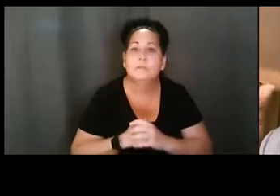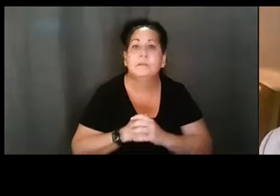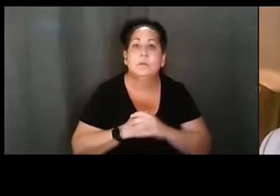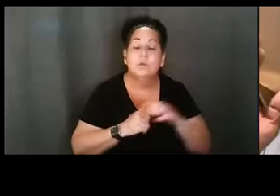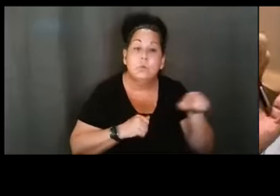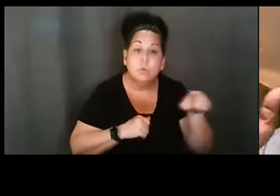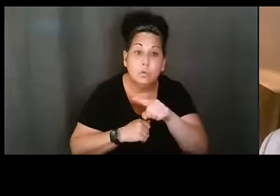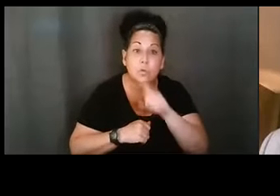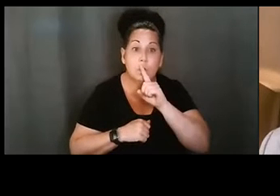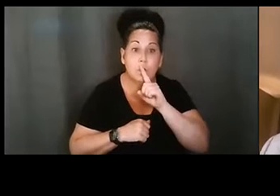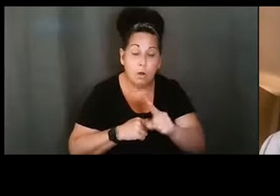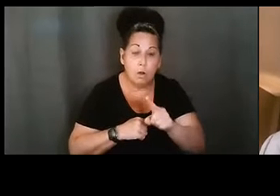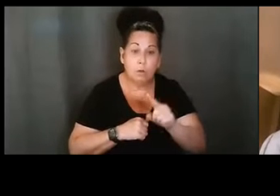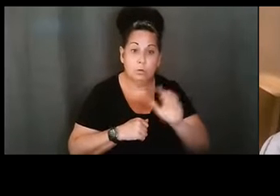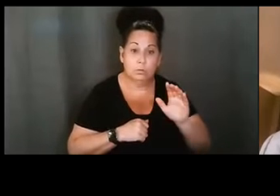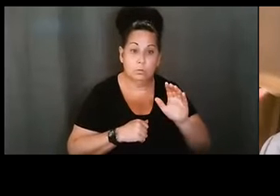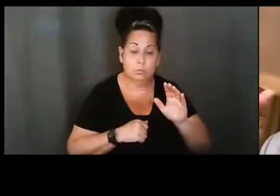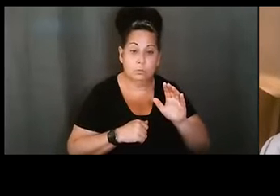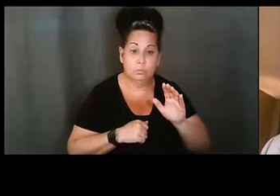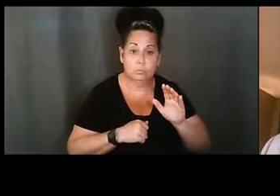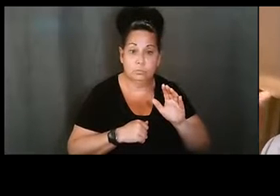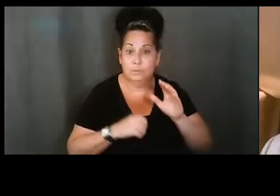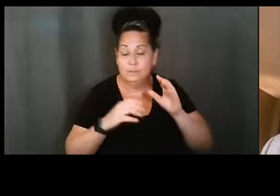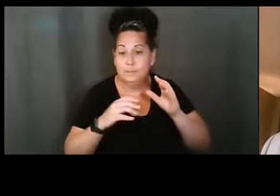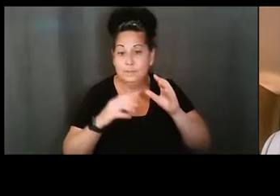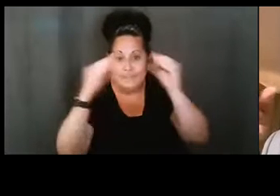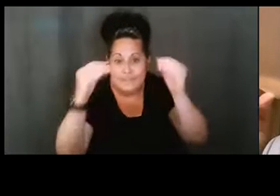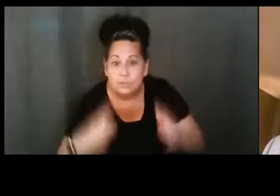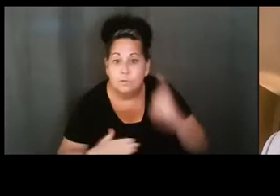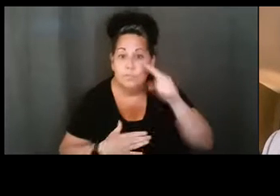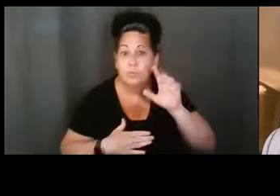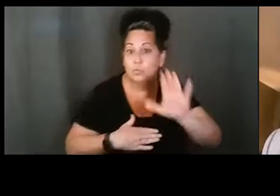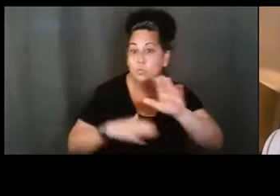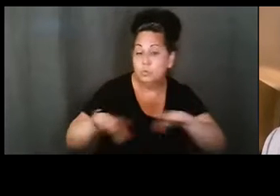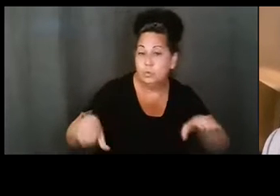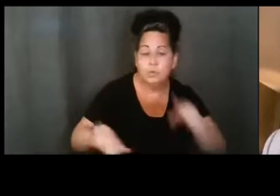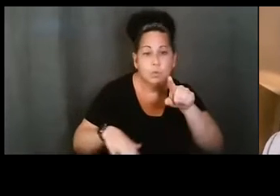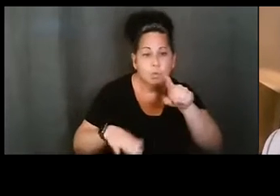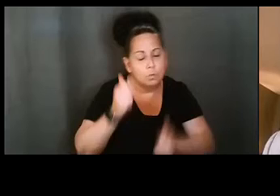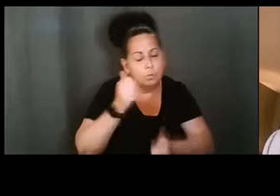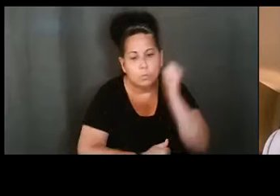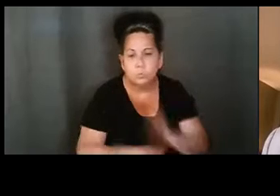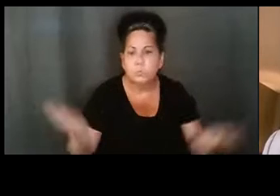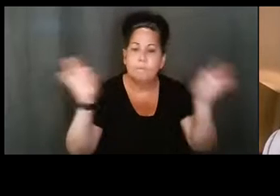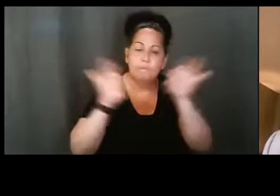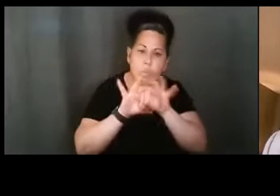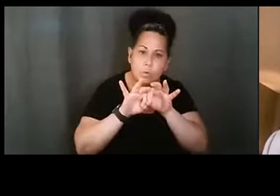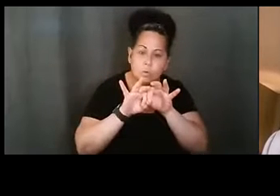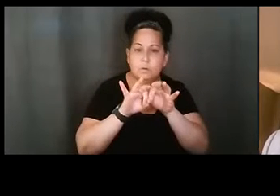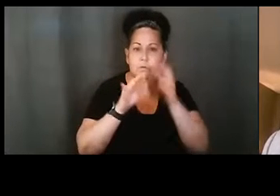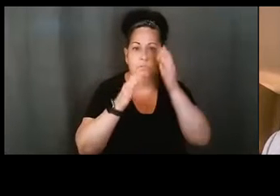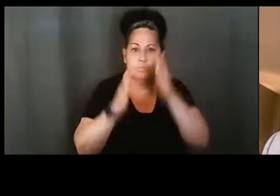are your child's first teacher. You are the single most important person in their